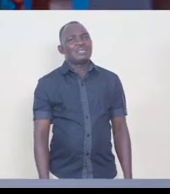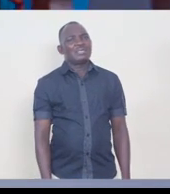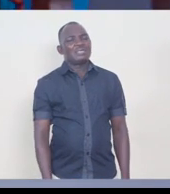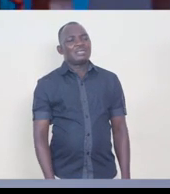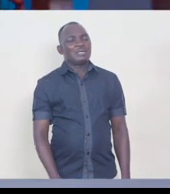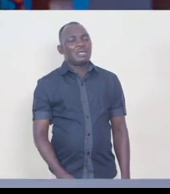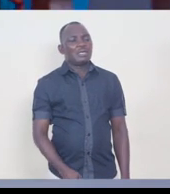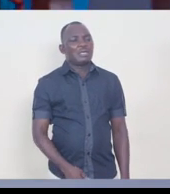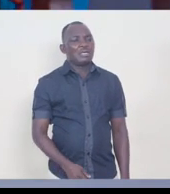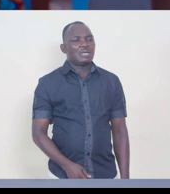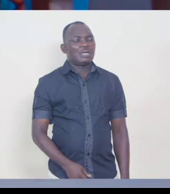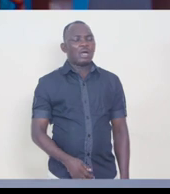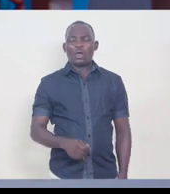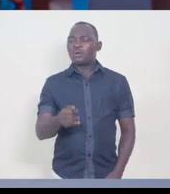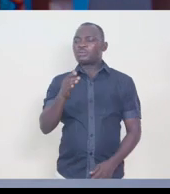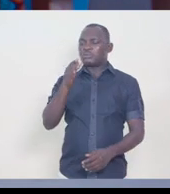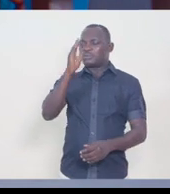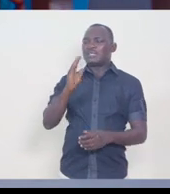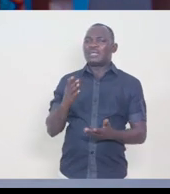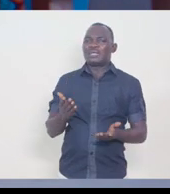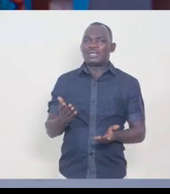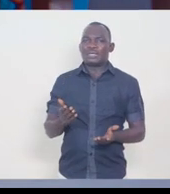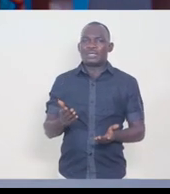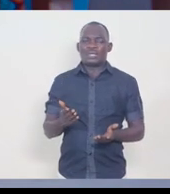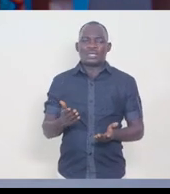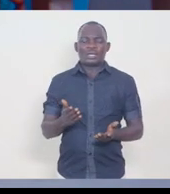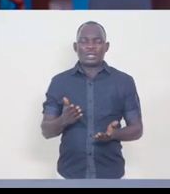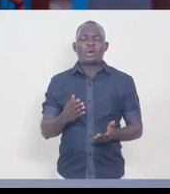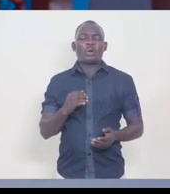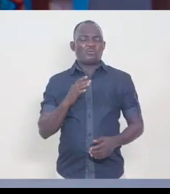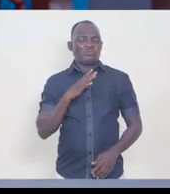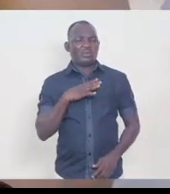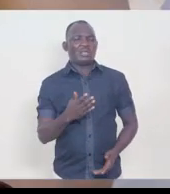My grandson, don't be silly.